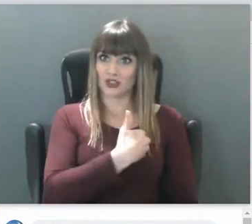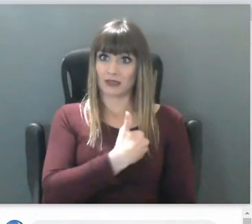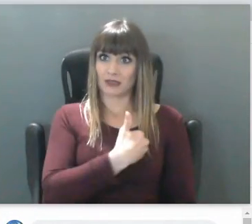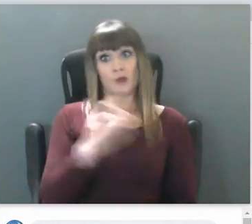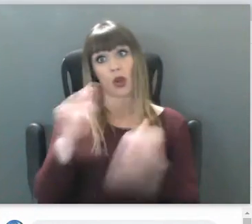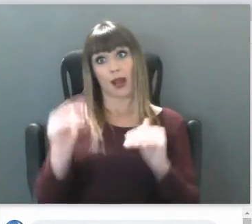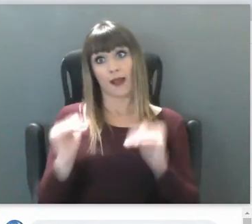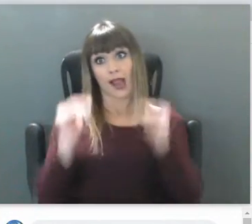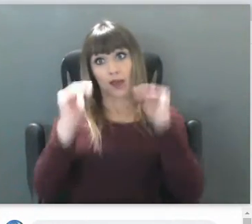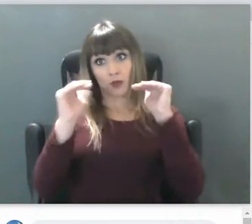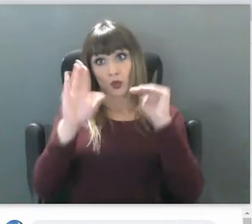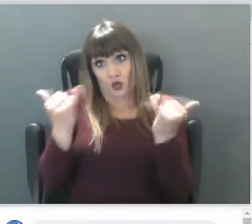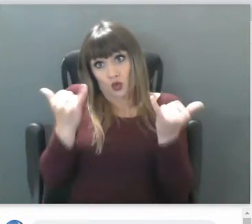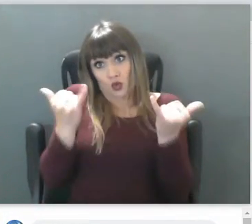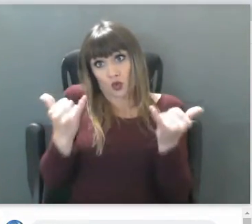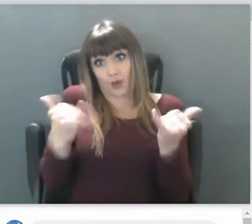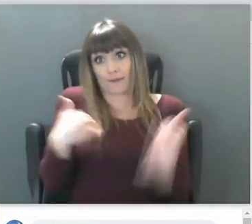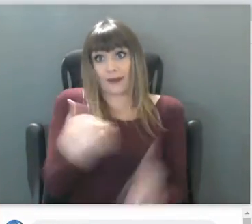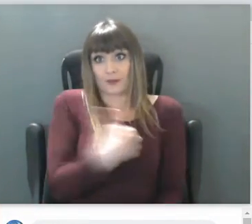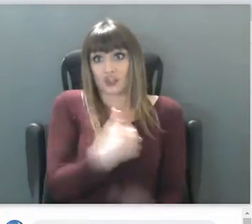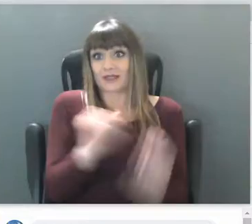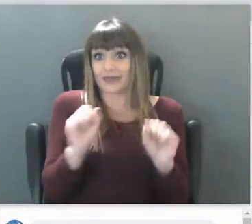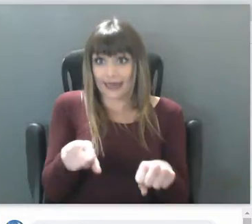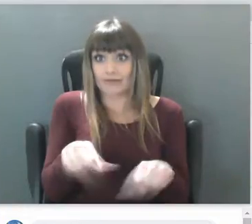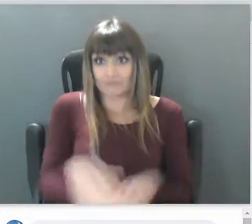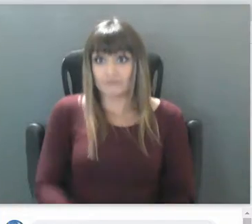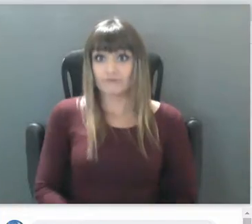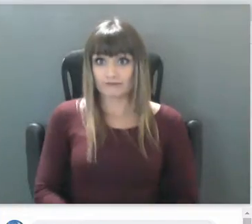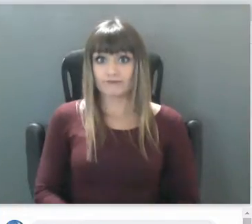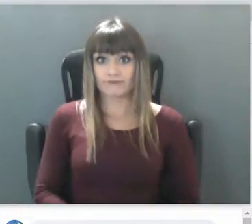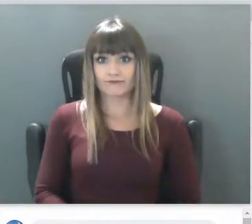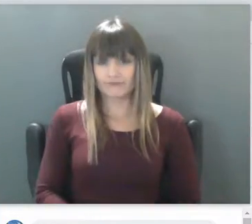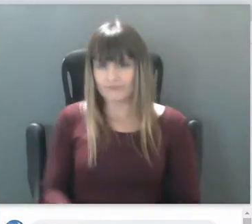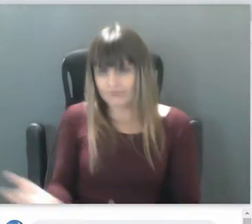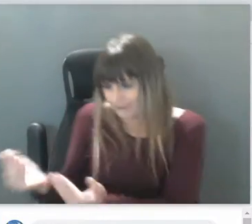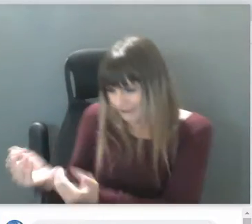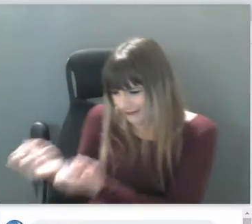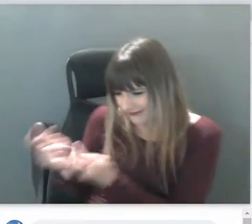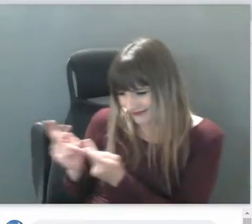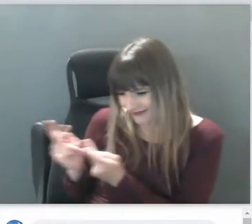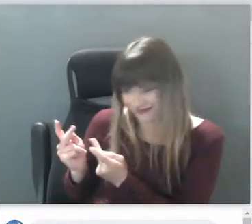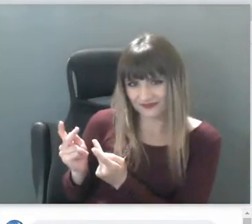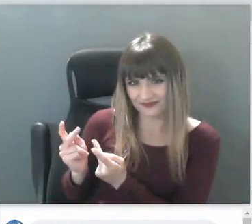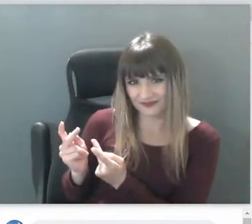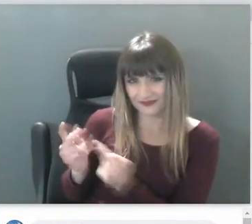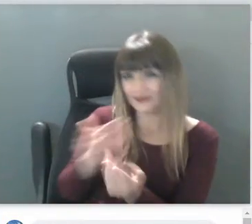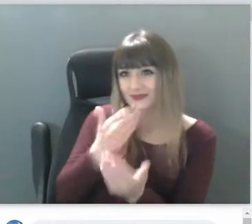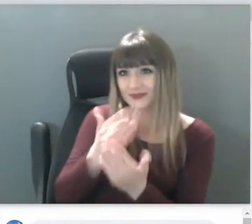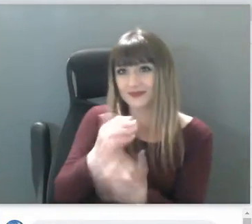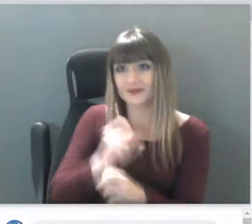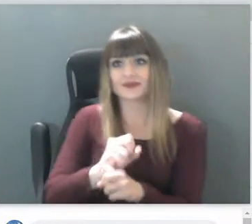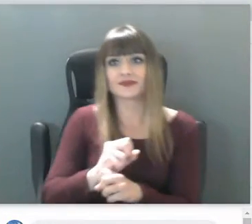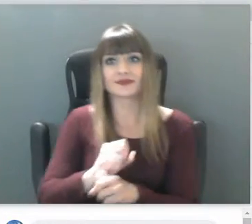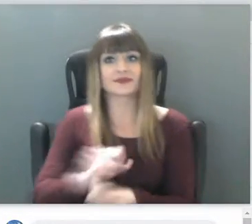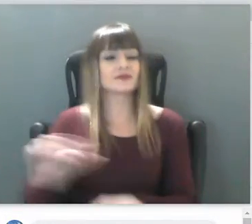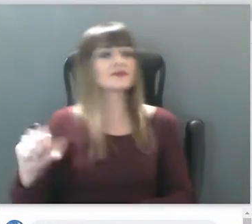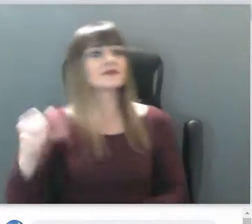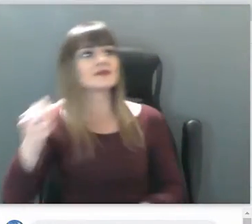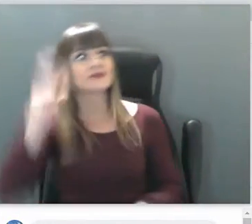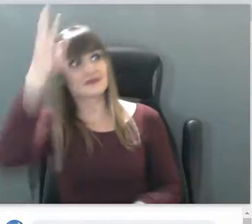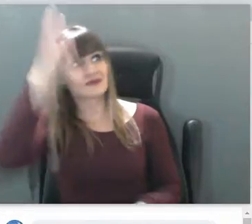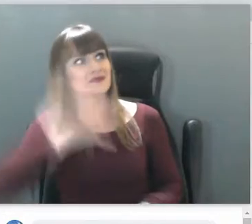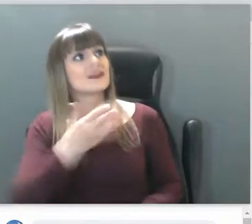current membership as well. Here, let's try to get back here more. Okay. Good job. Thank you, Nancy, for your donation.